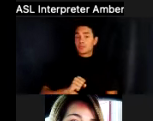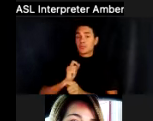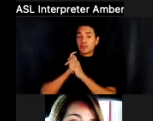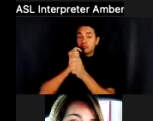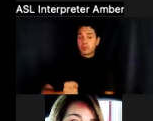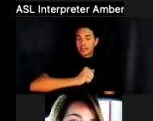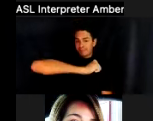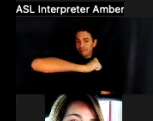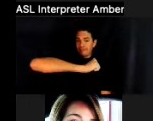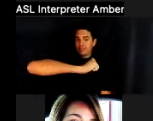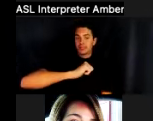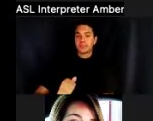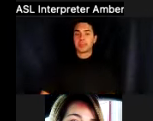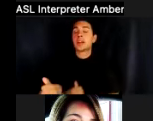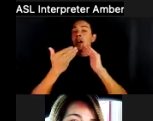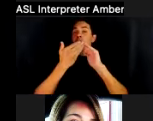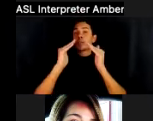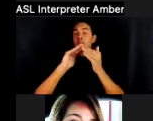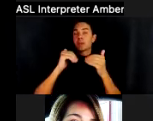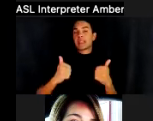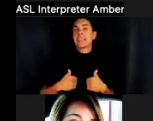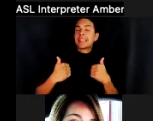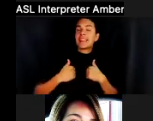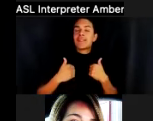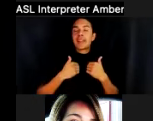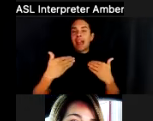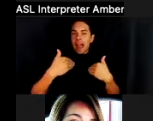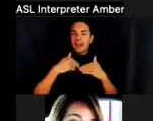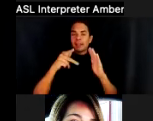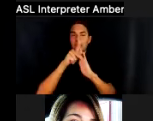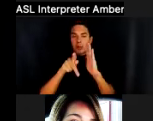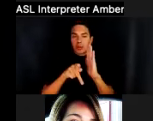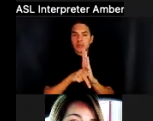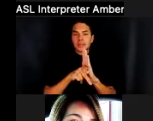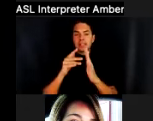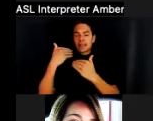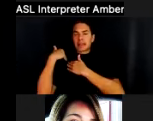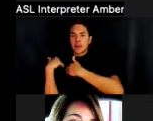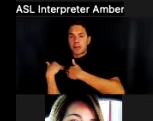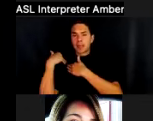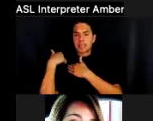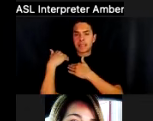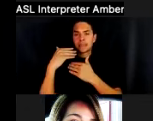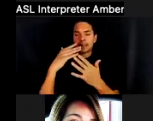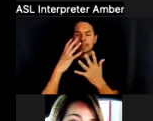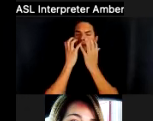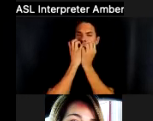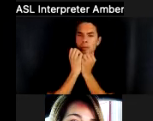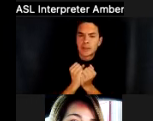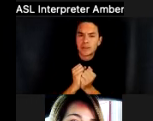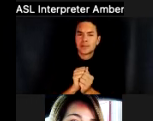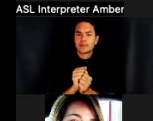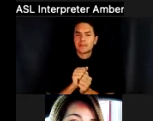of accountability, and sacredness of creation. So it takes a village, that's our way, right? So